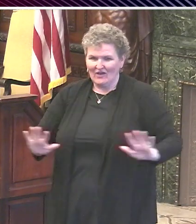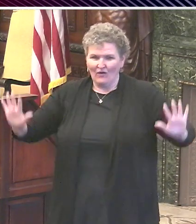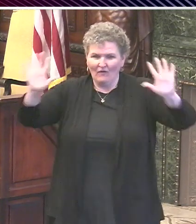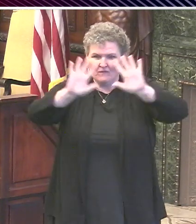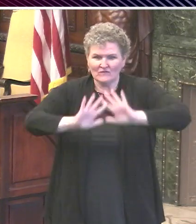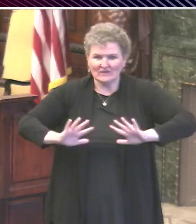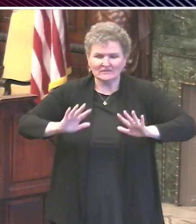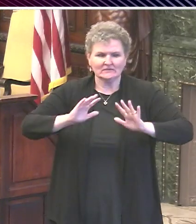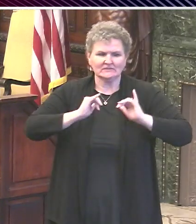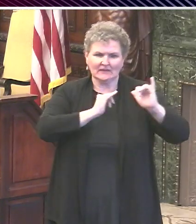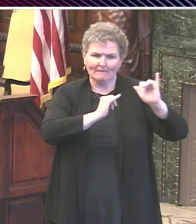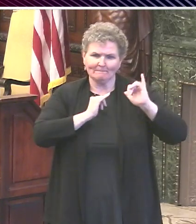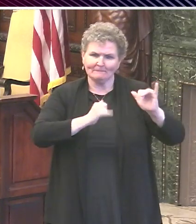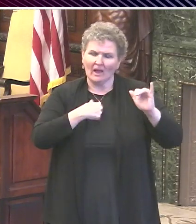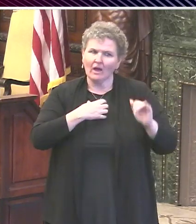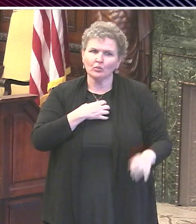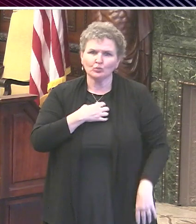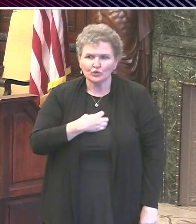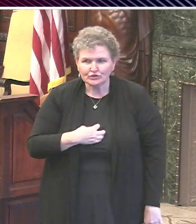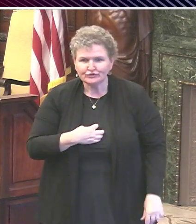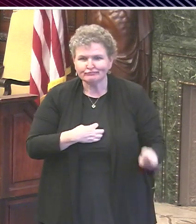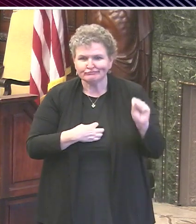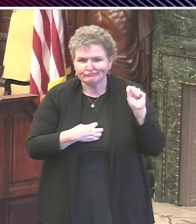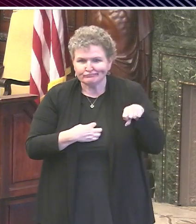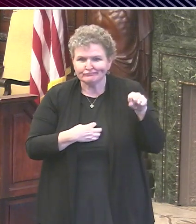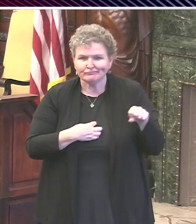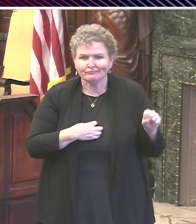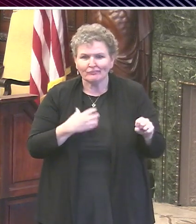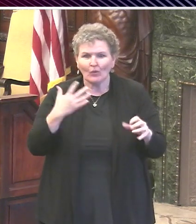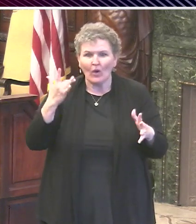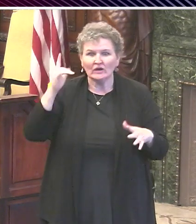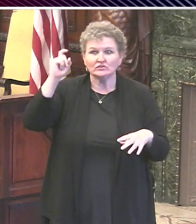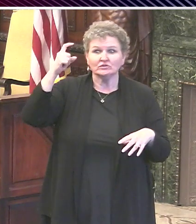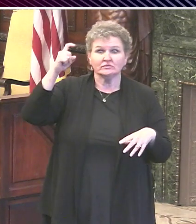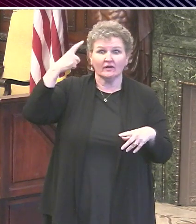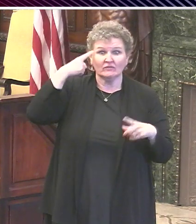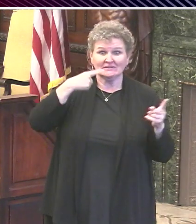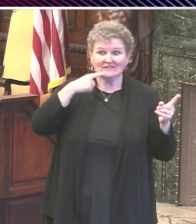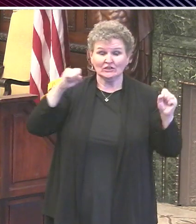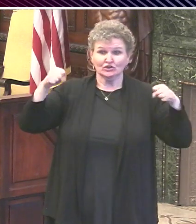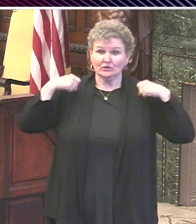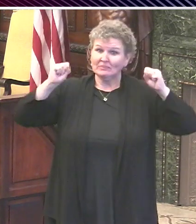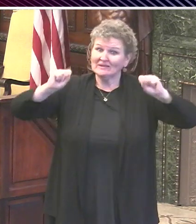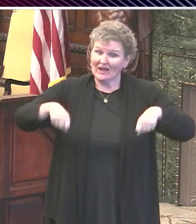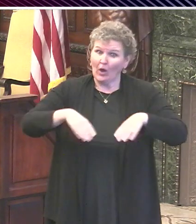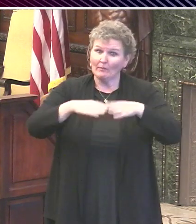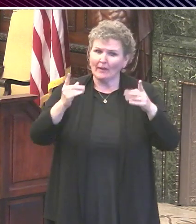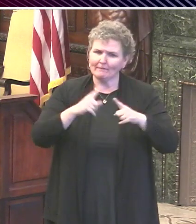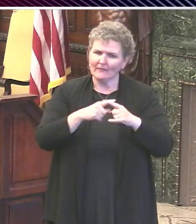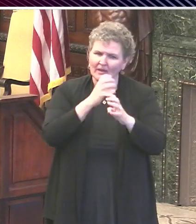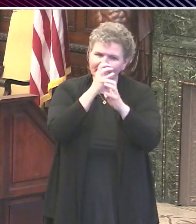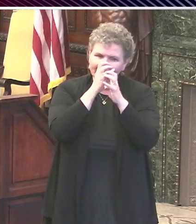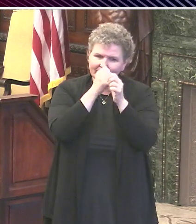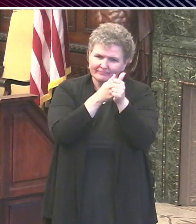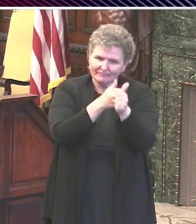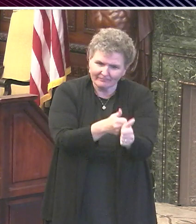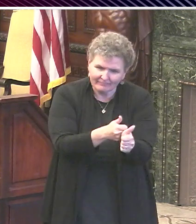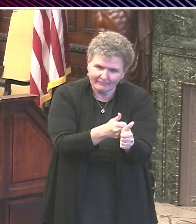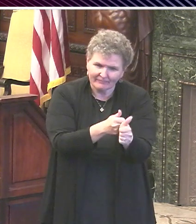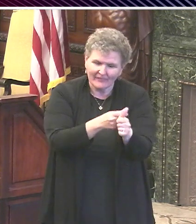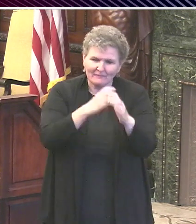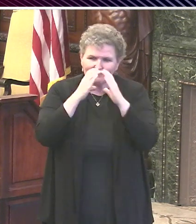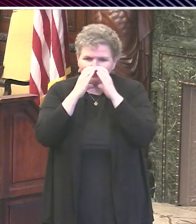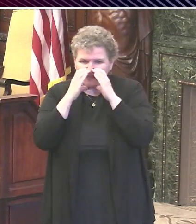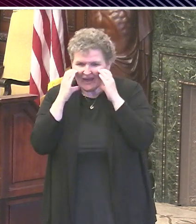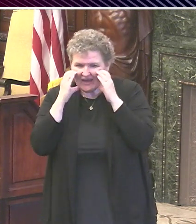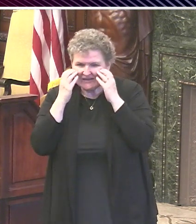governor did allow gyms and fitness centers to stay open under some strict safety standards. It required masks use at all